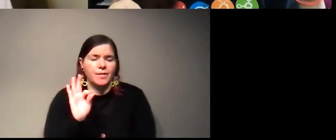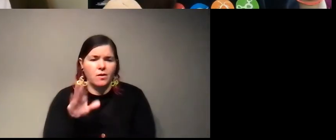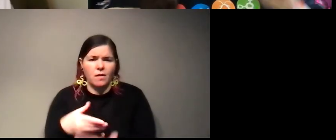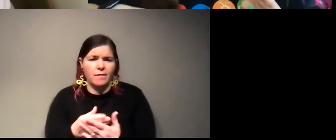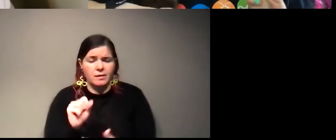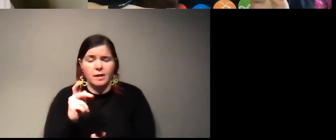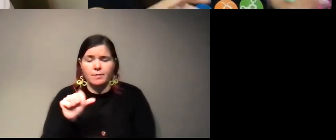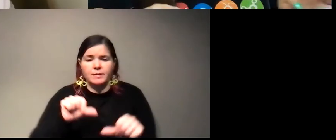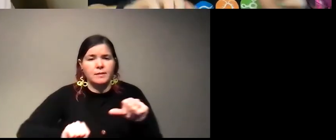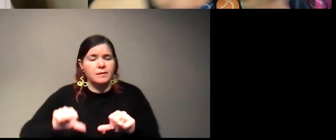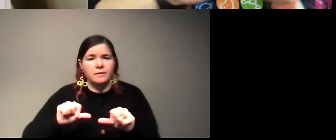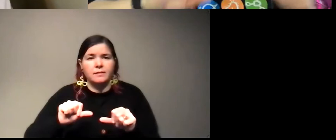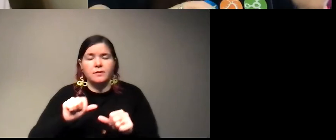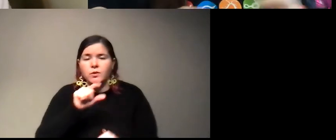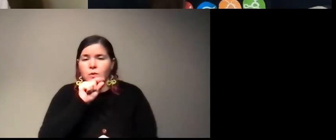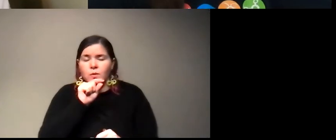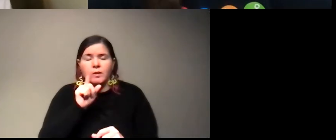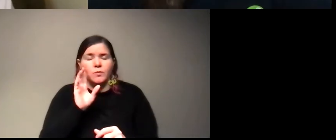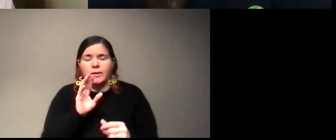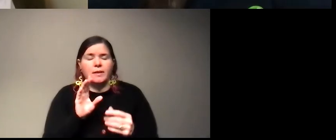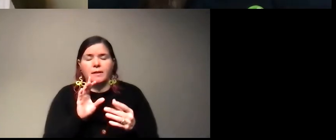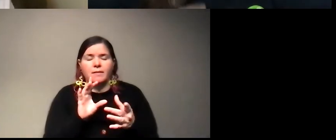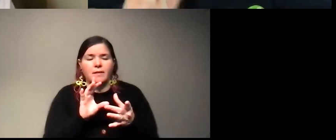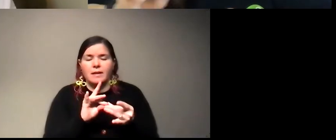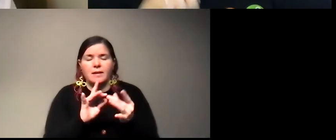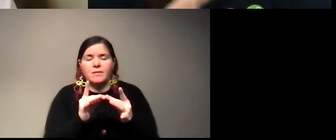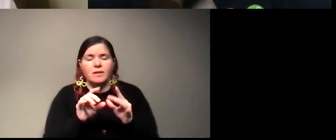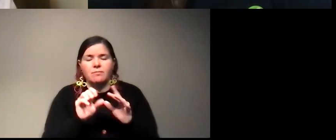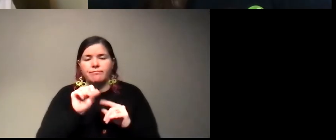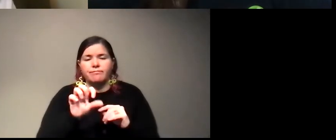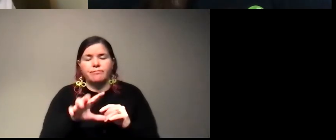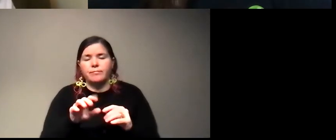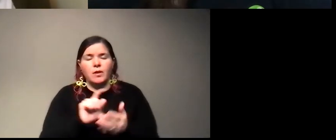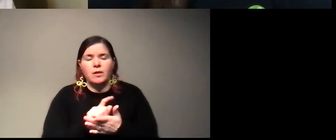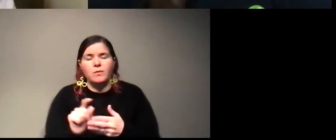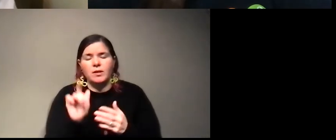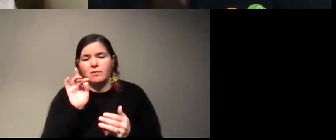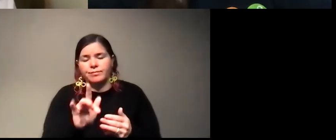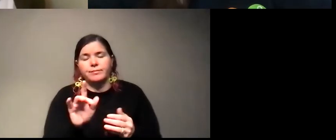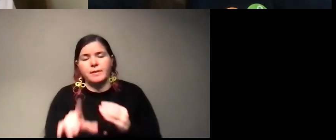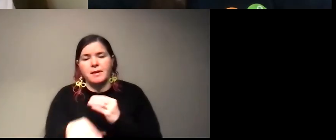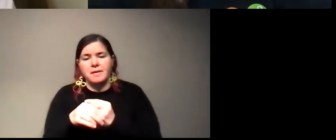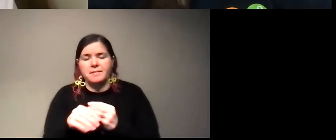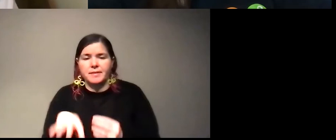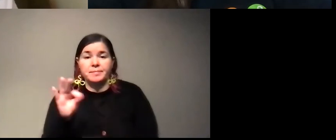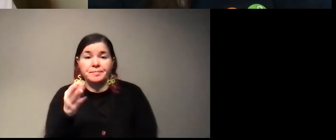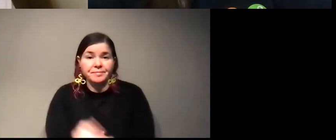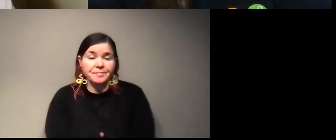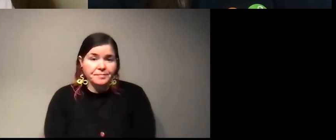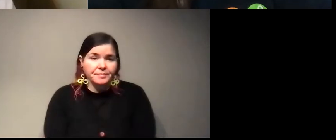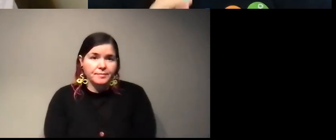Skype a Scientist Twitter. We've been linking all week, so you can just click that and easily find that Twitter